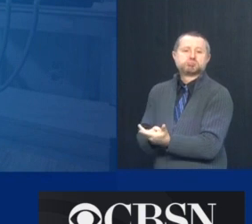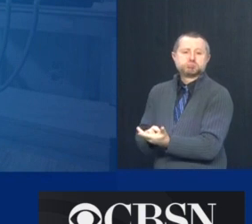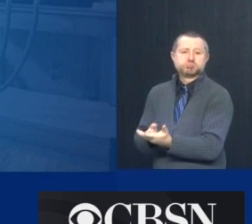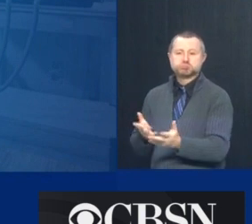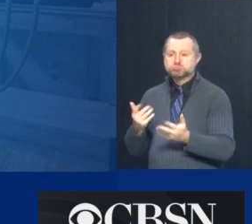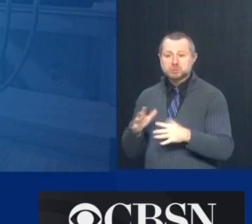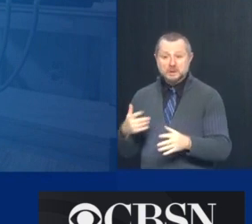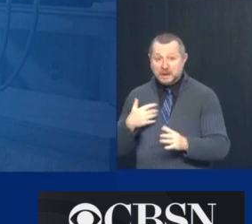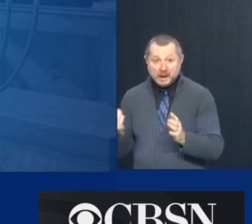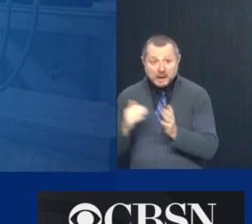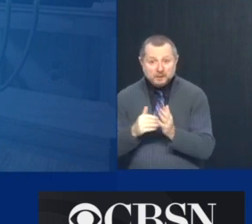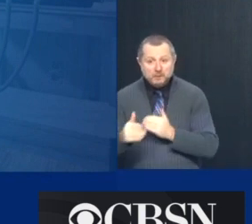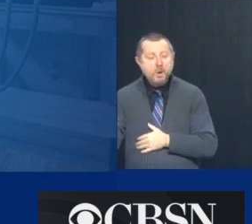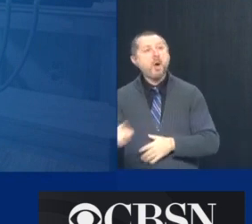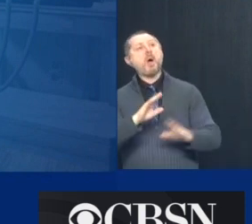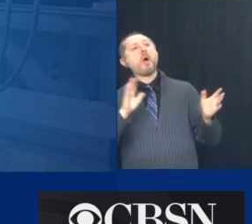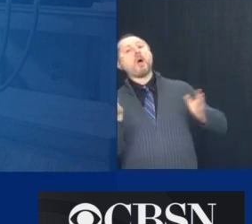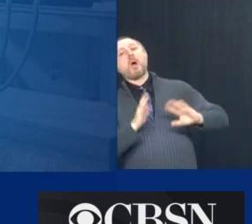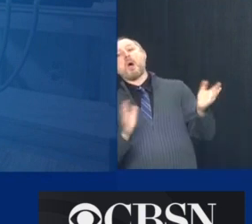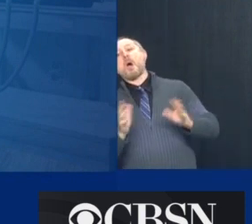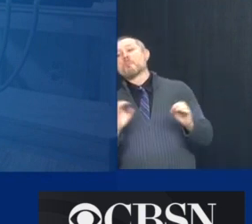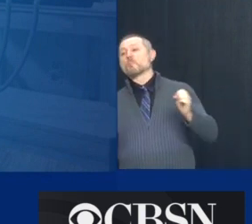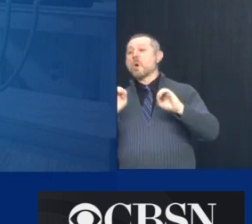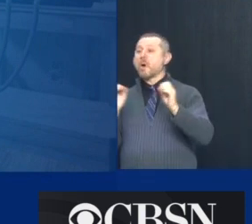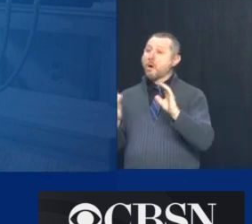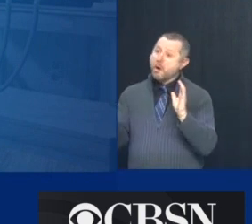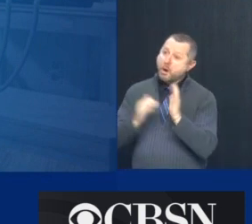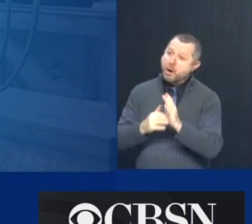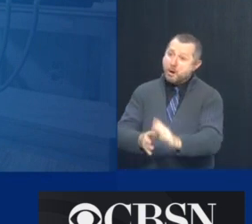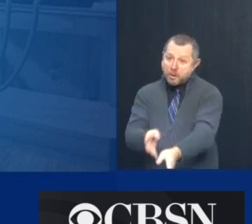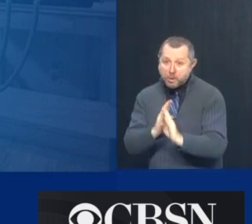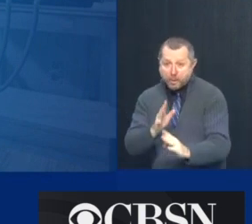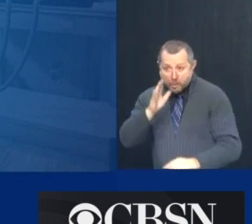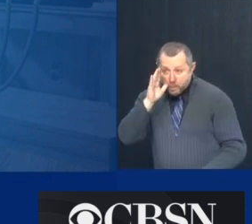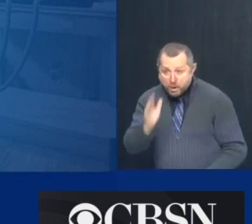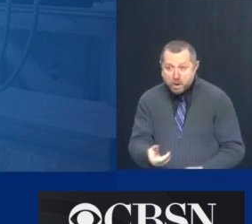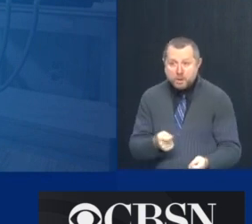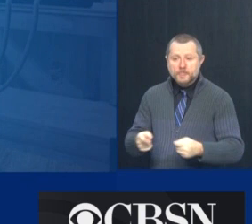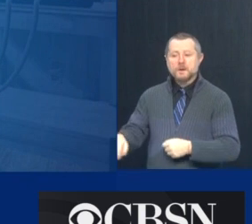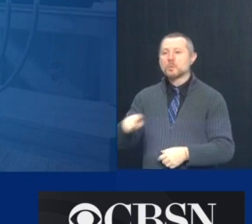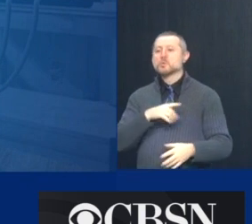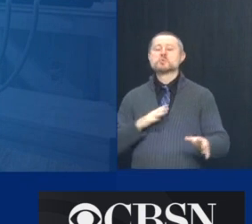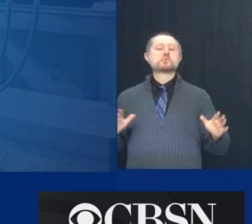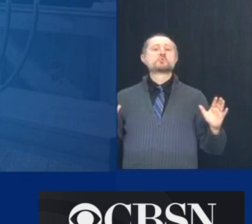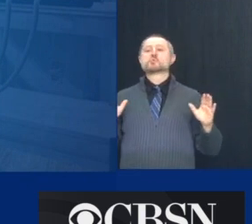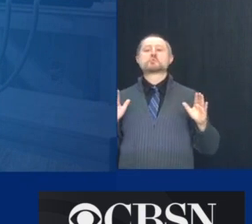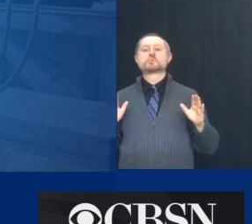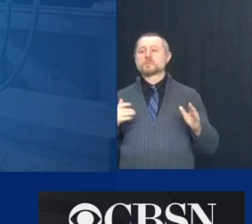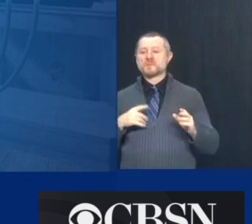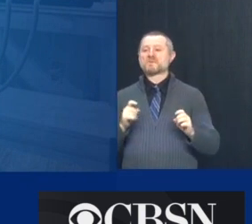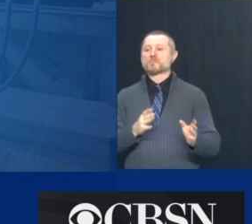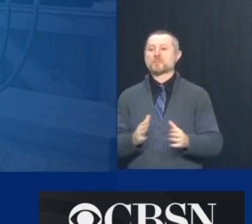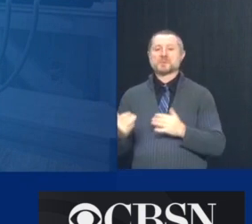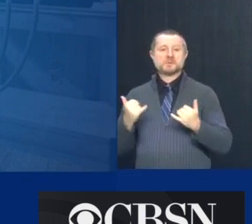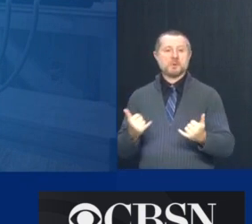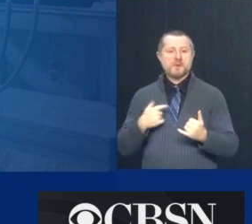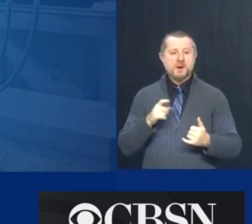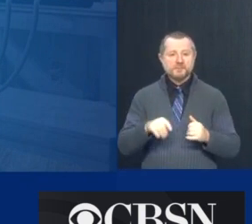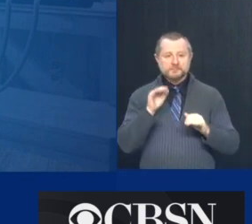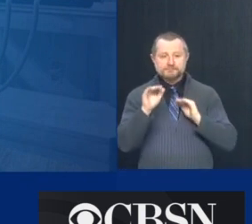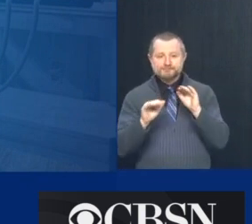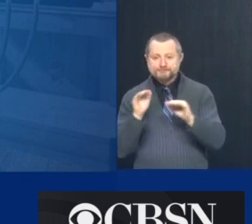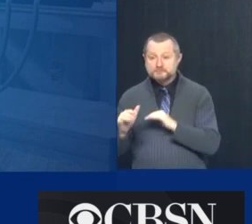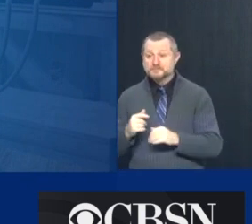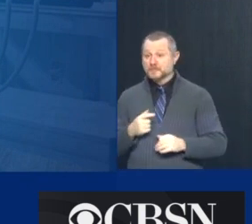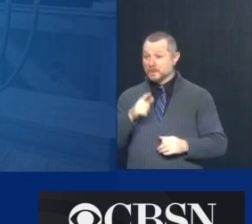again with emergency rooms and a high number of COVID patients coming in, they start